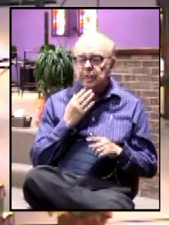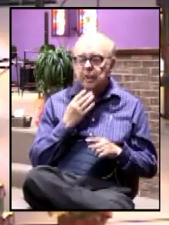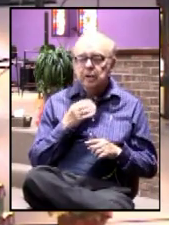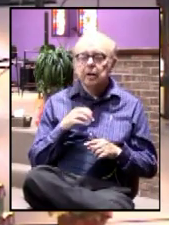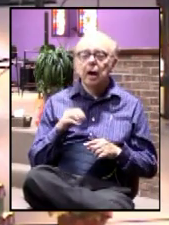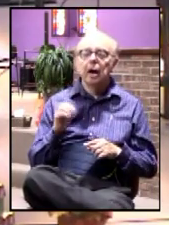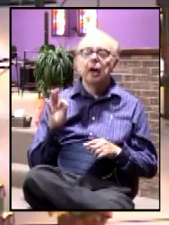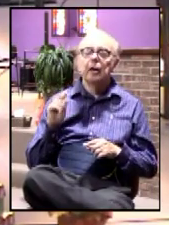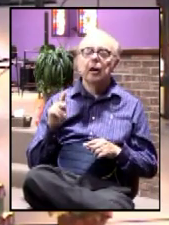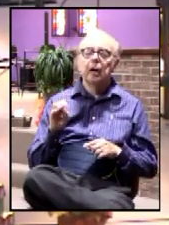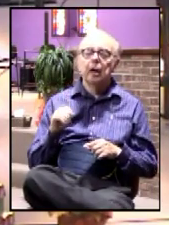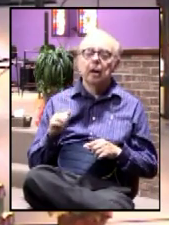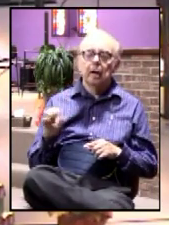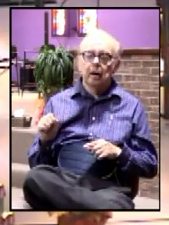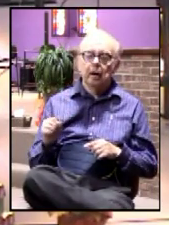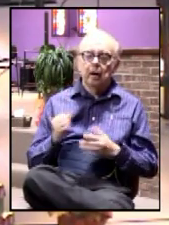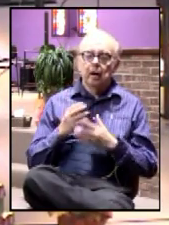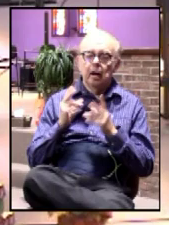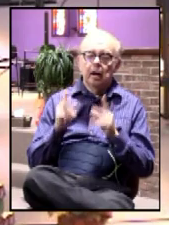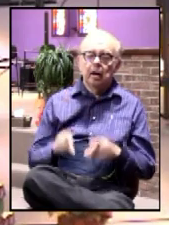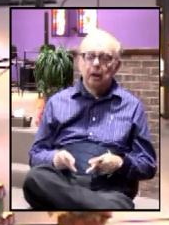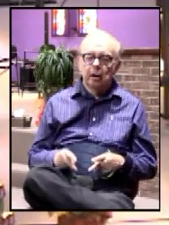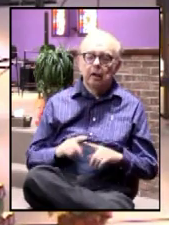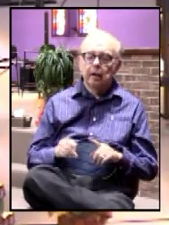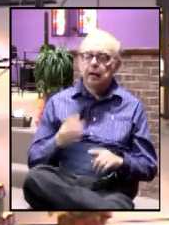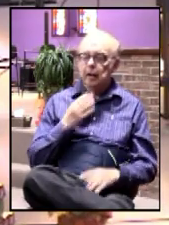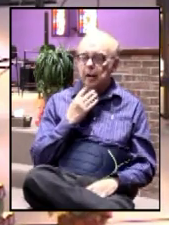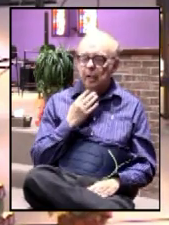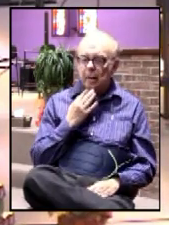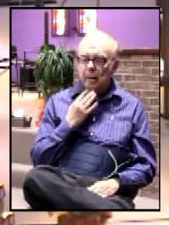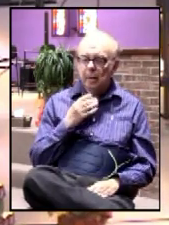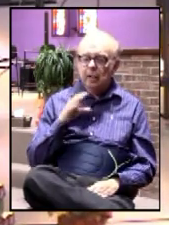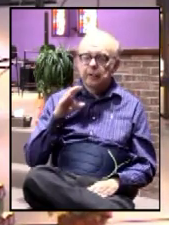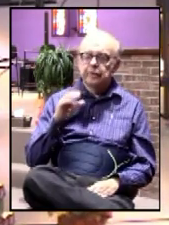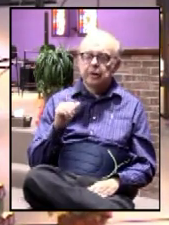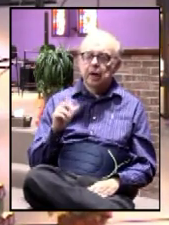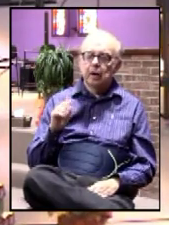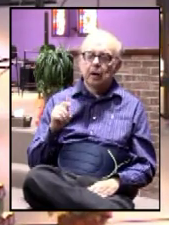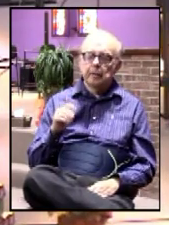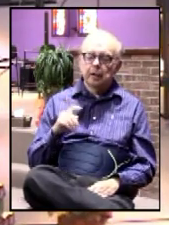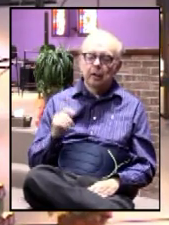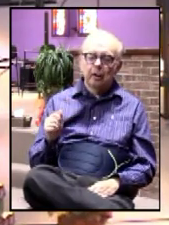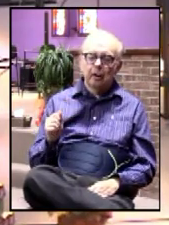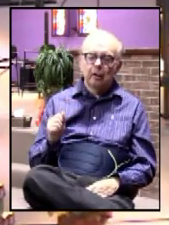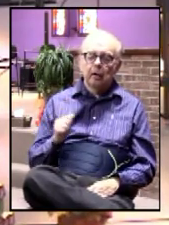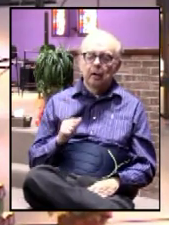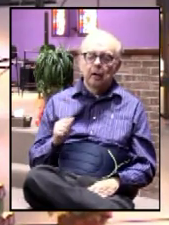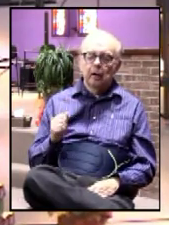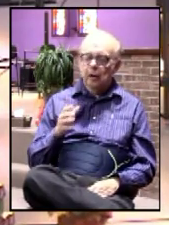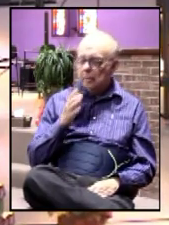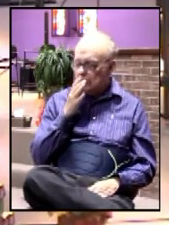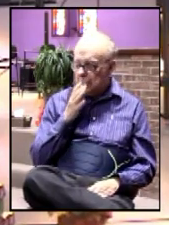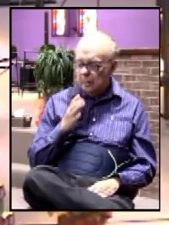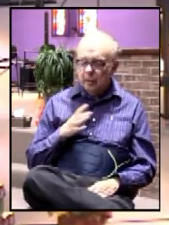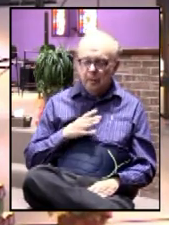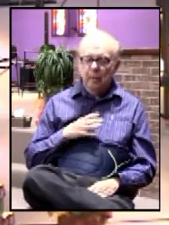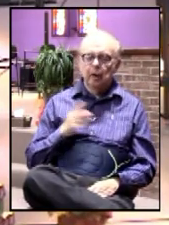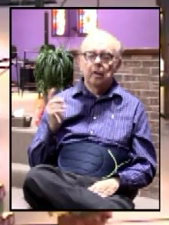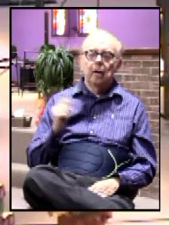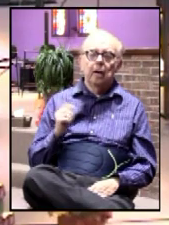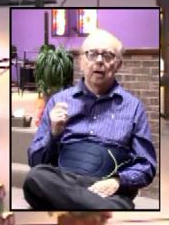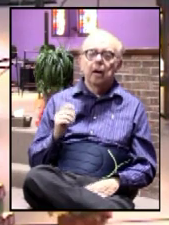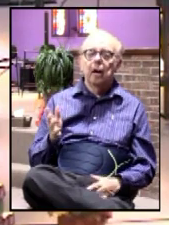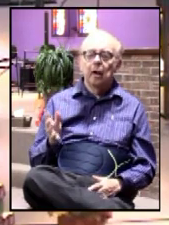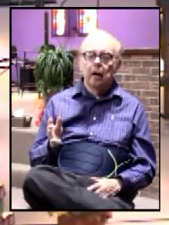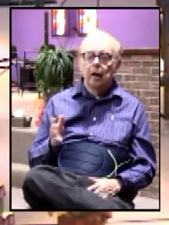pews, or somebody wanted a different color of carpet, or the women's bathroom